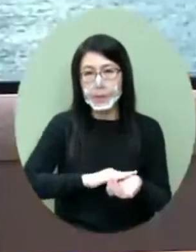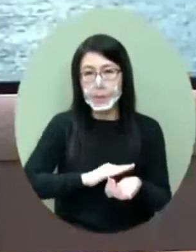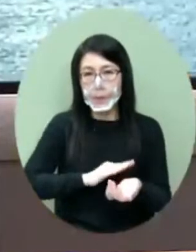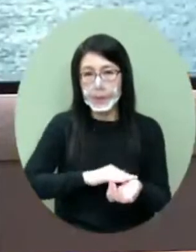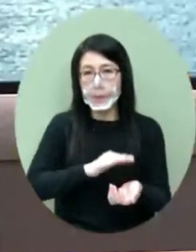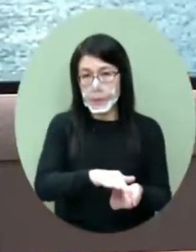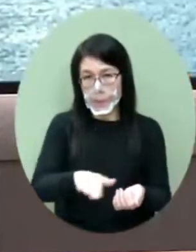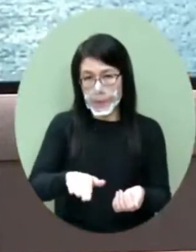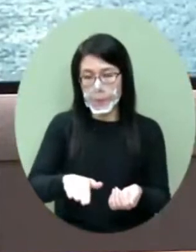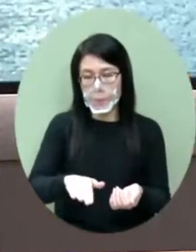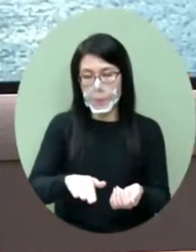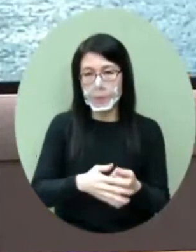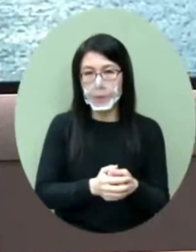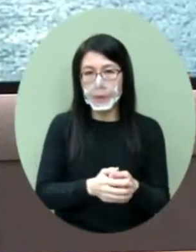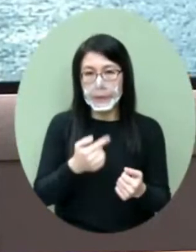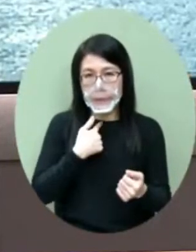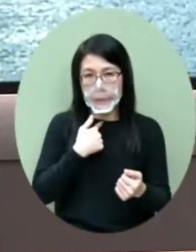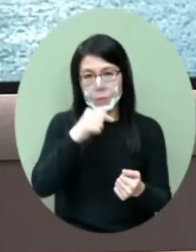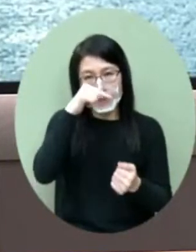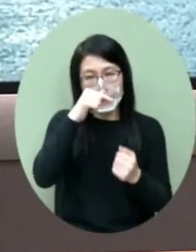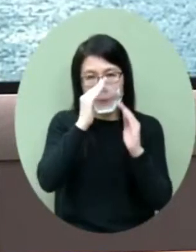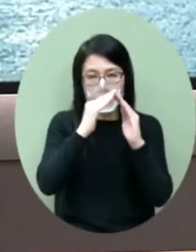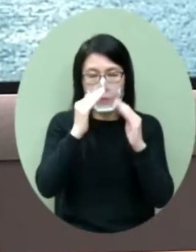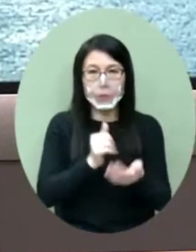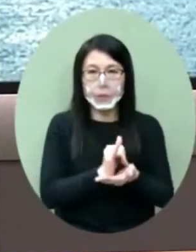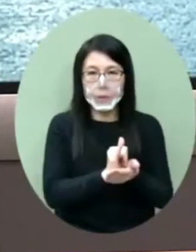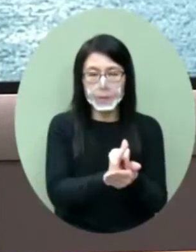them accompany children when they are admitted?